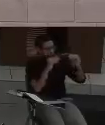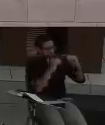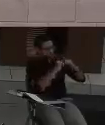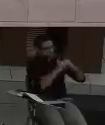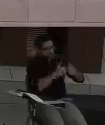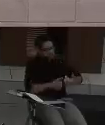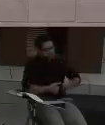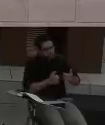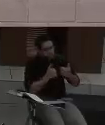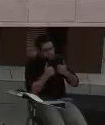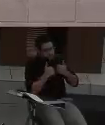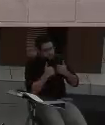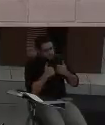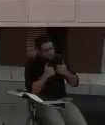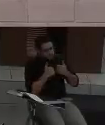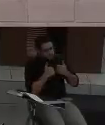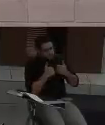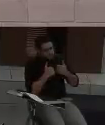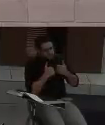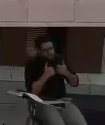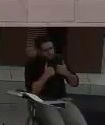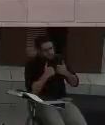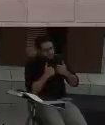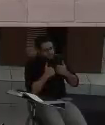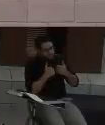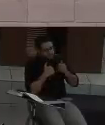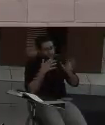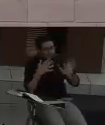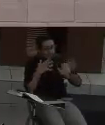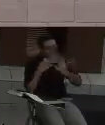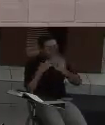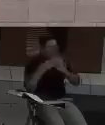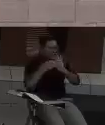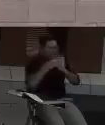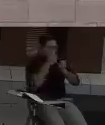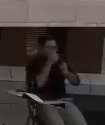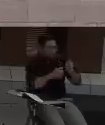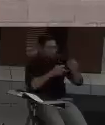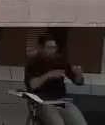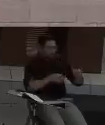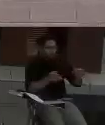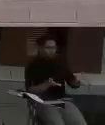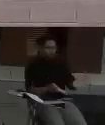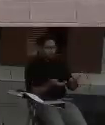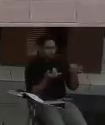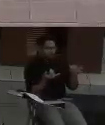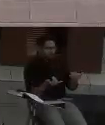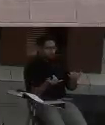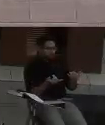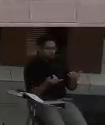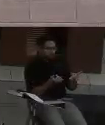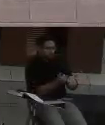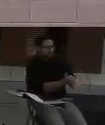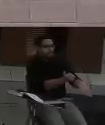us. So draw us closer to you and to your salvation.